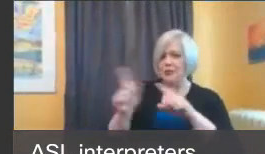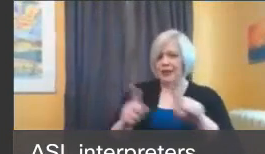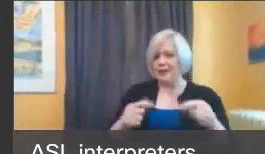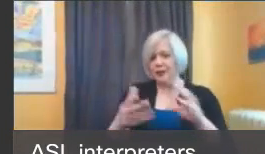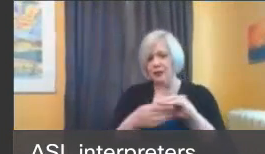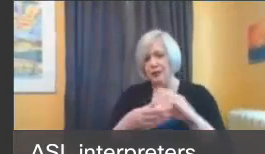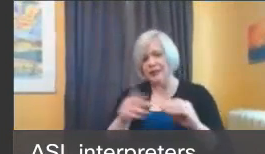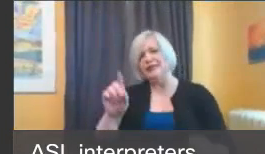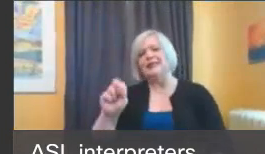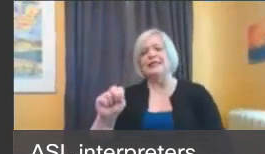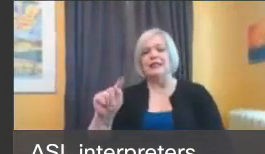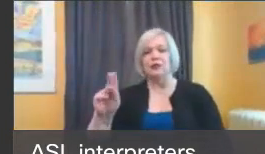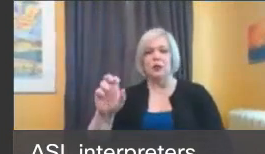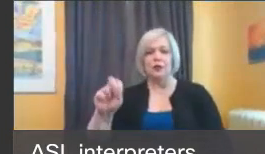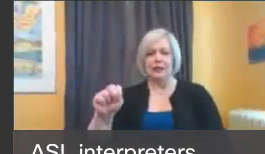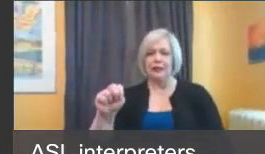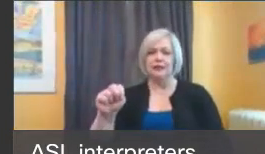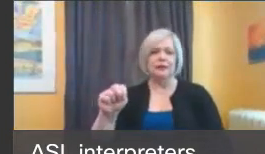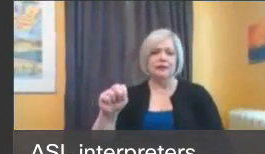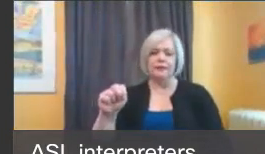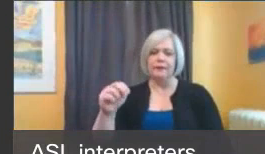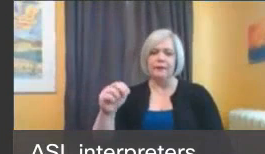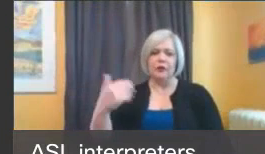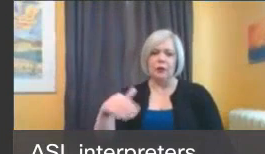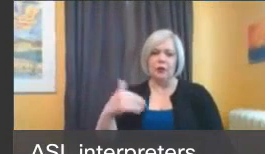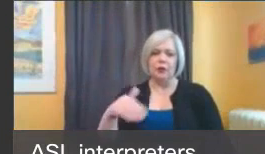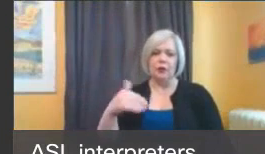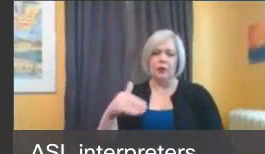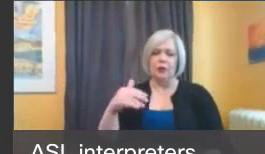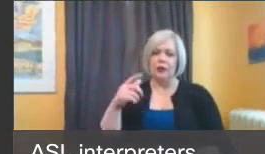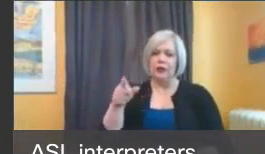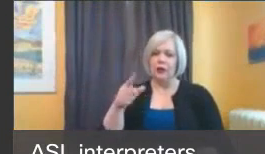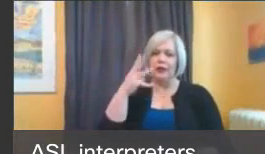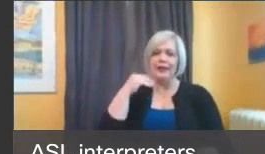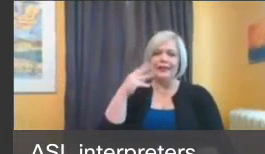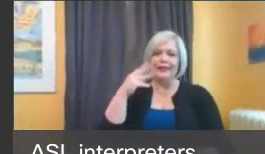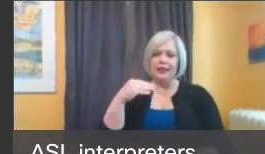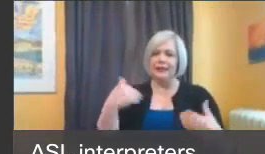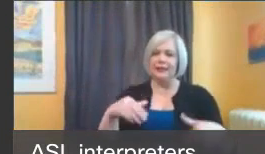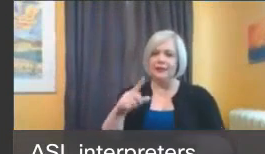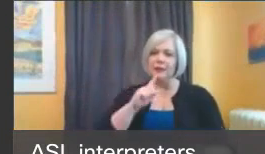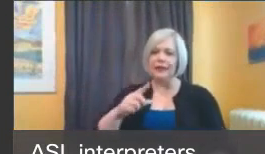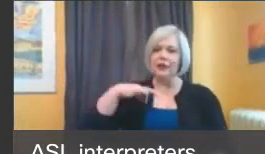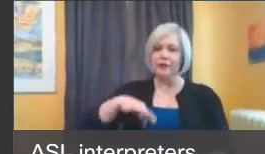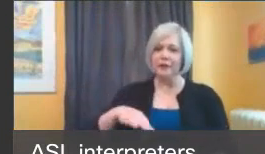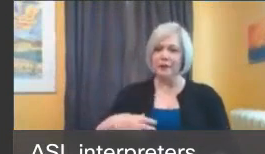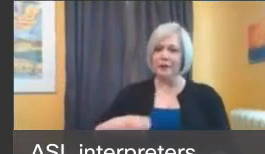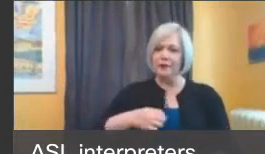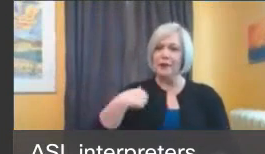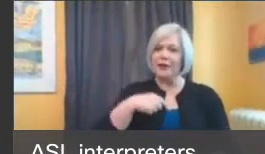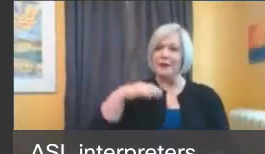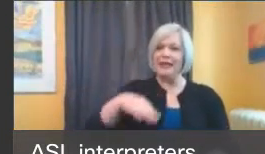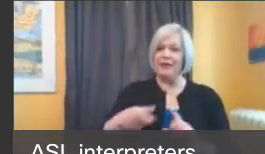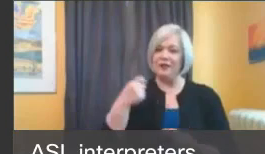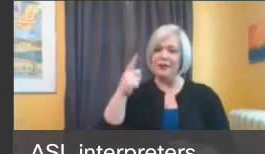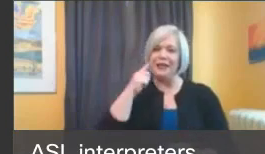in this field has been pathbreaking, so we definitely benefited from getting to hear your remarks. I wanted